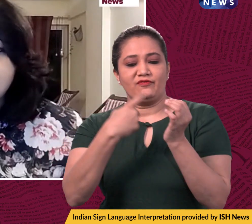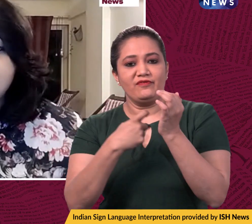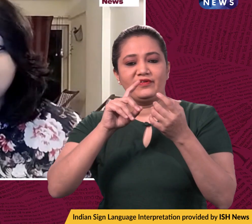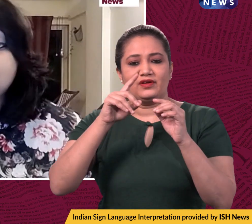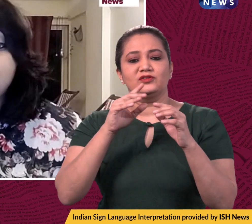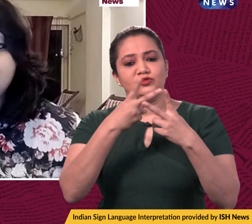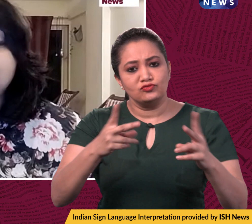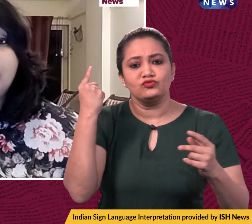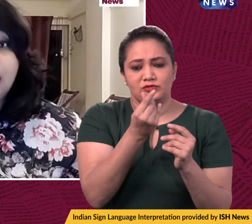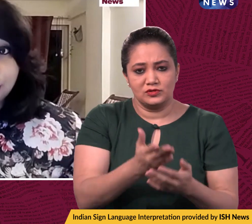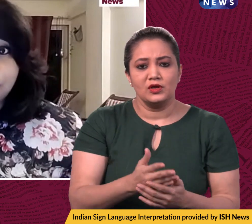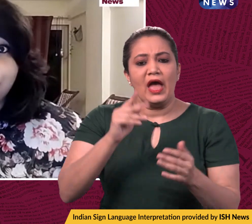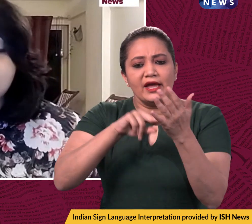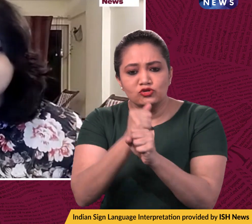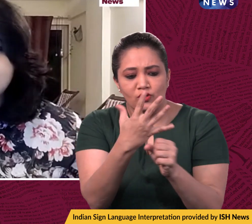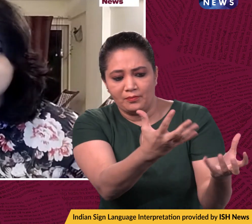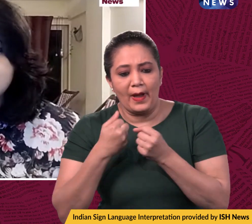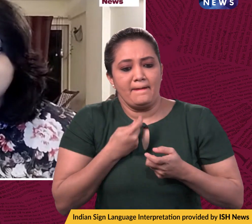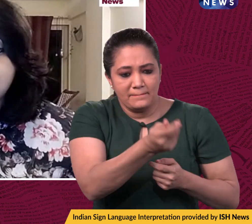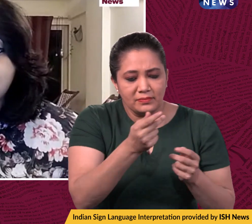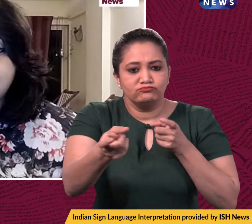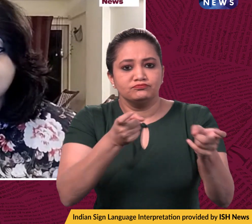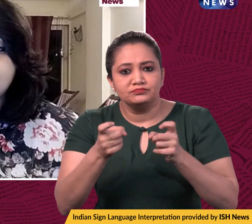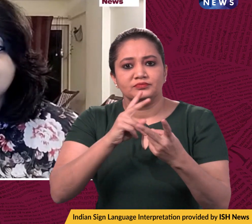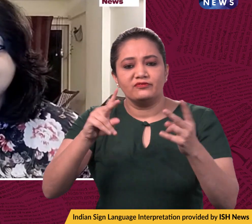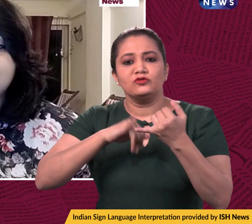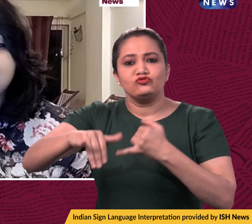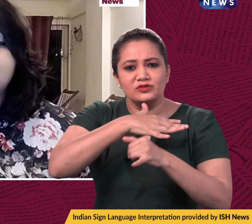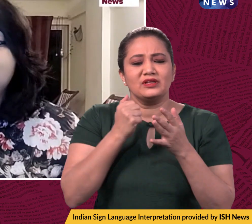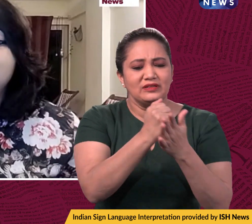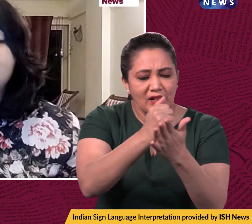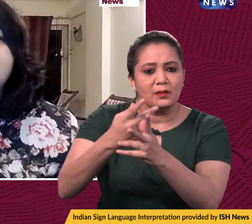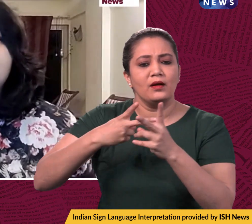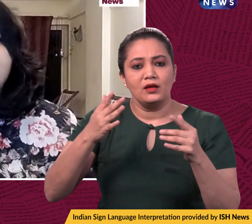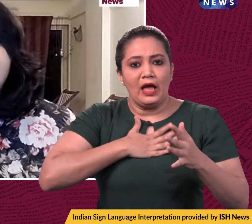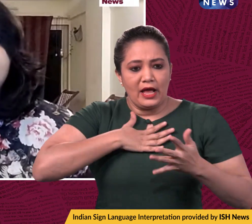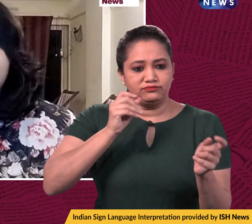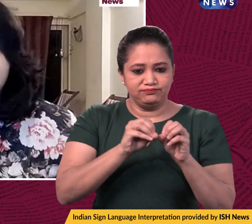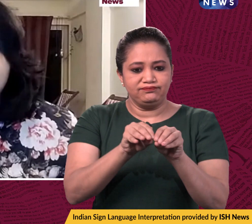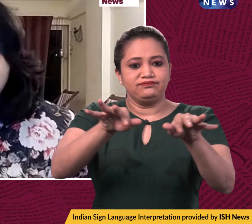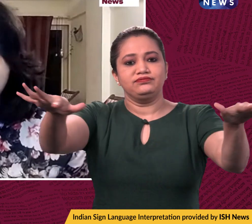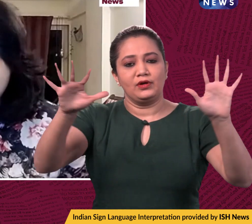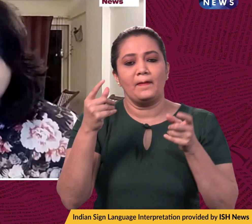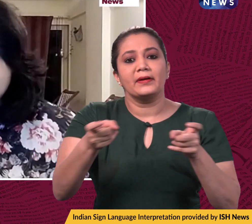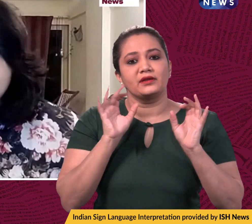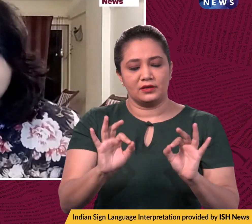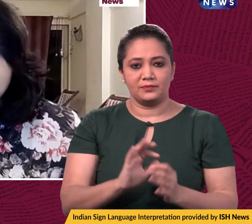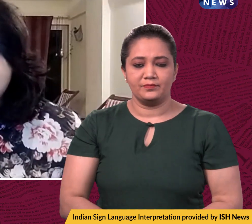verges, are being adopted by NGOs and social welfare organizations for developing greenery and proper